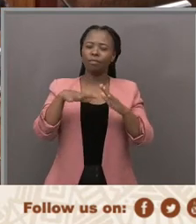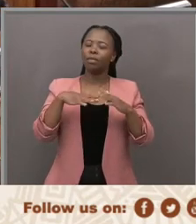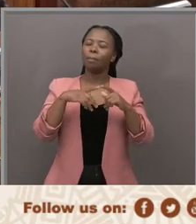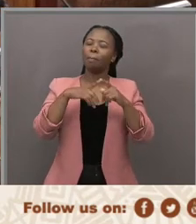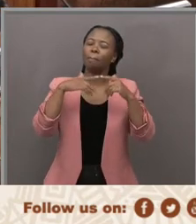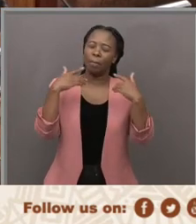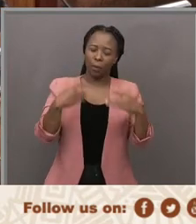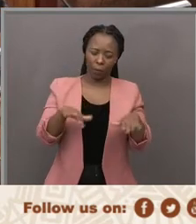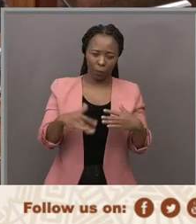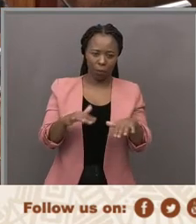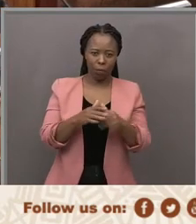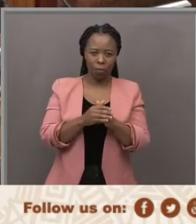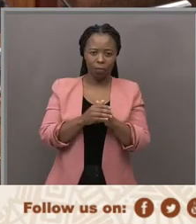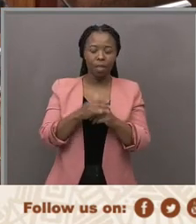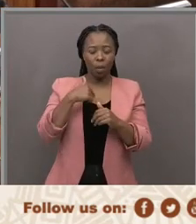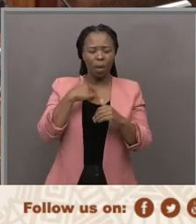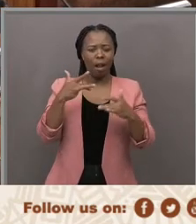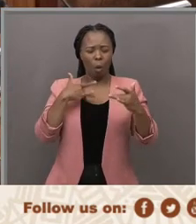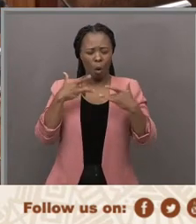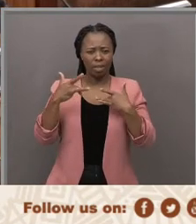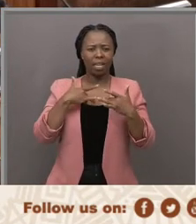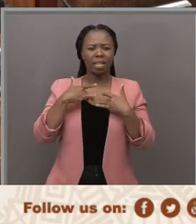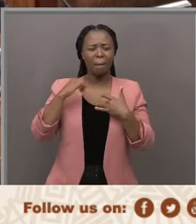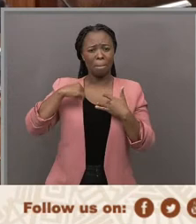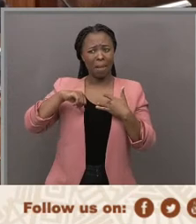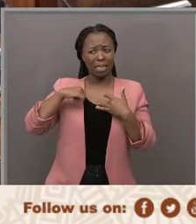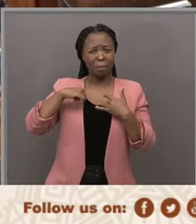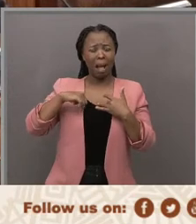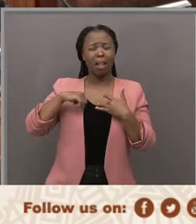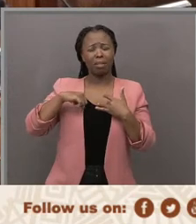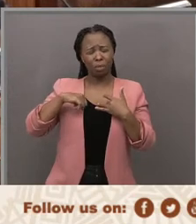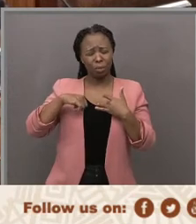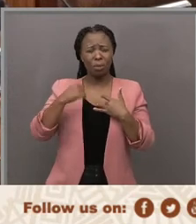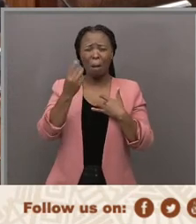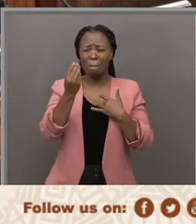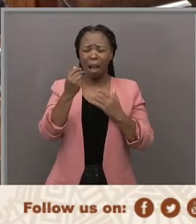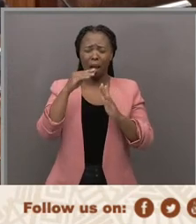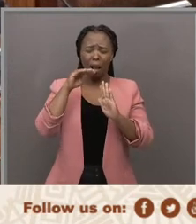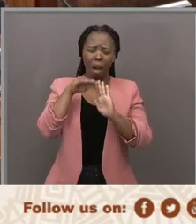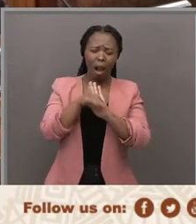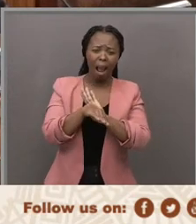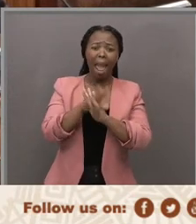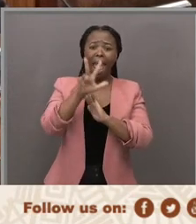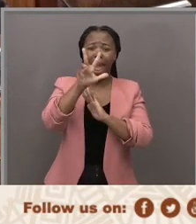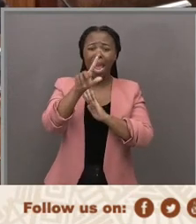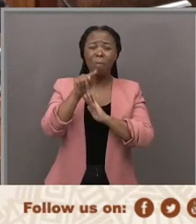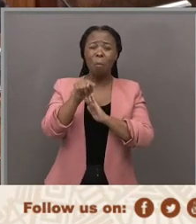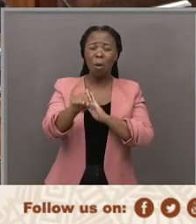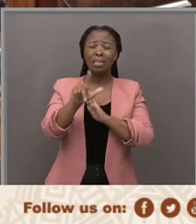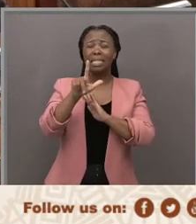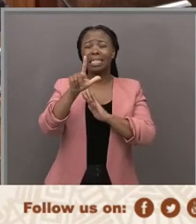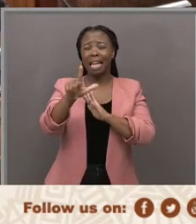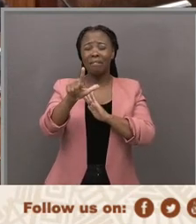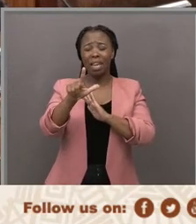that municipalities suffered severe revenue losses, 8.7 billion rands.